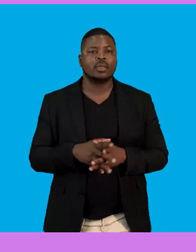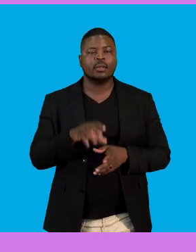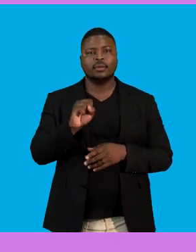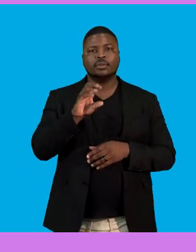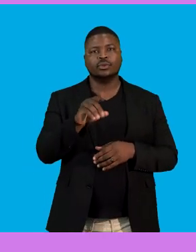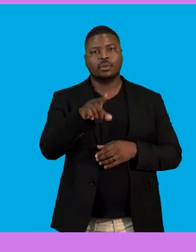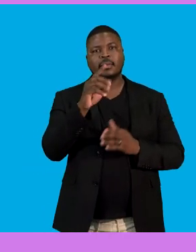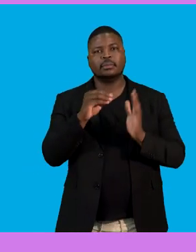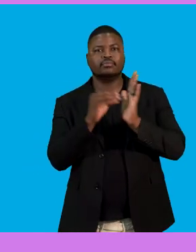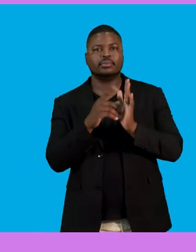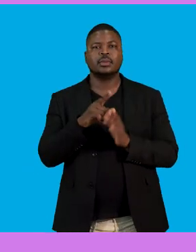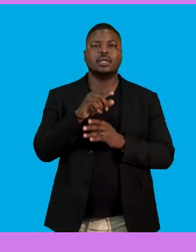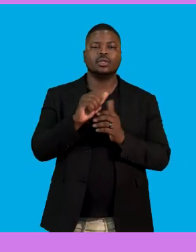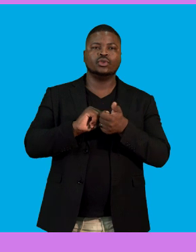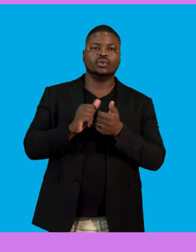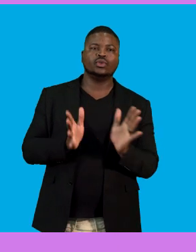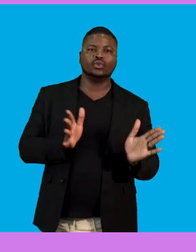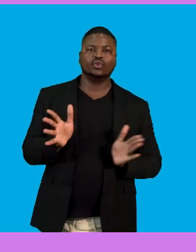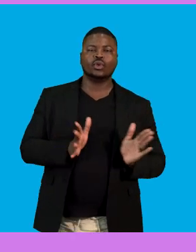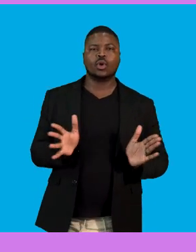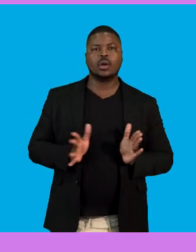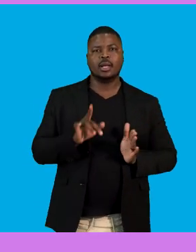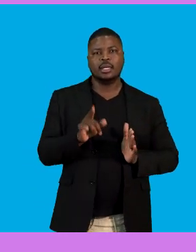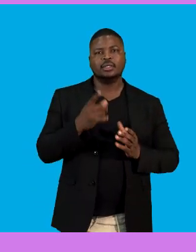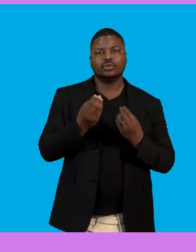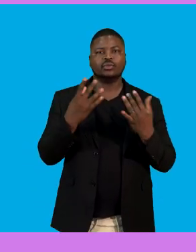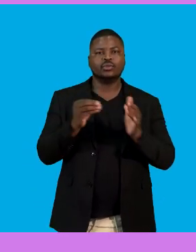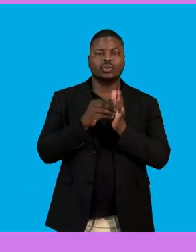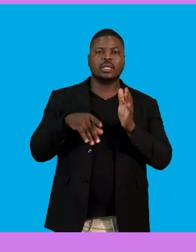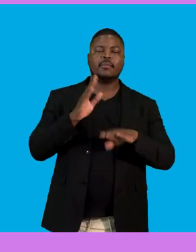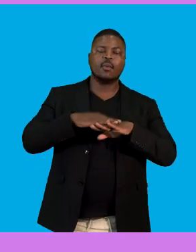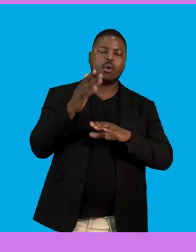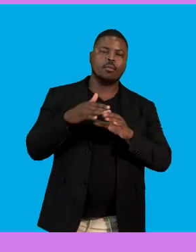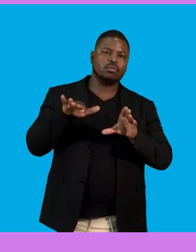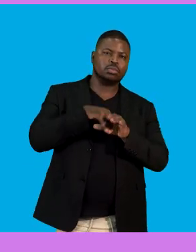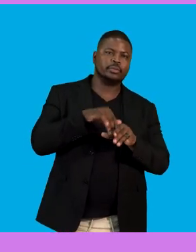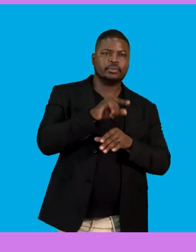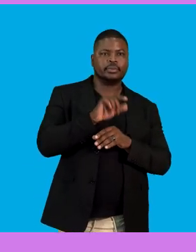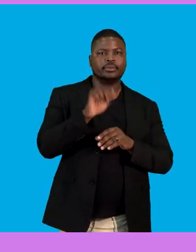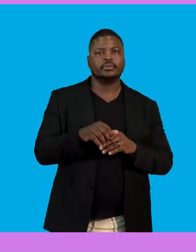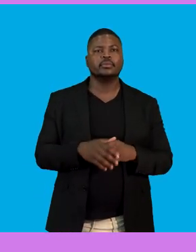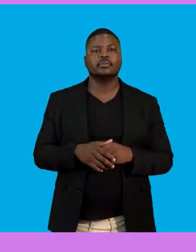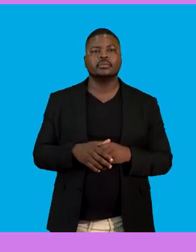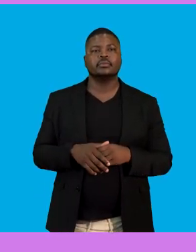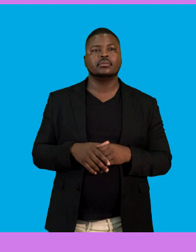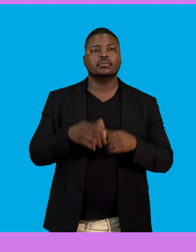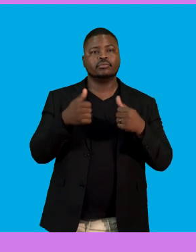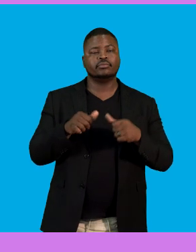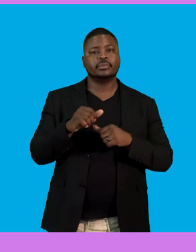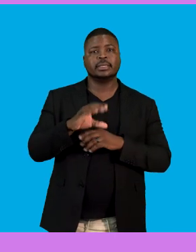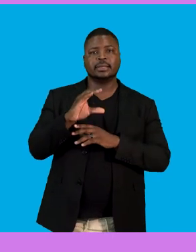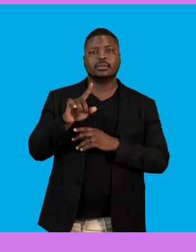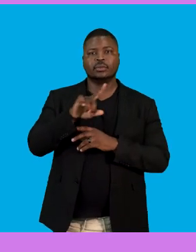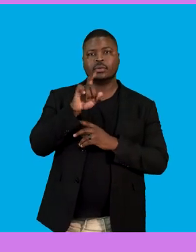the sports code is soccer. That is the one that most learners are participating in. Let's do C.